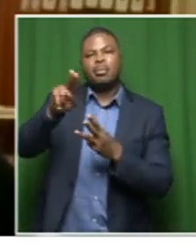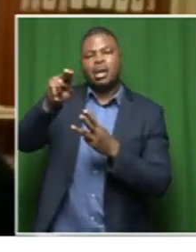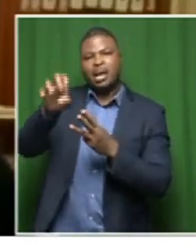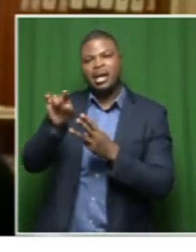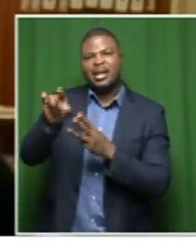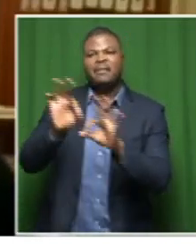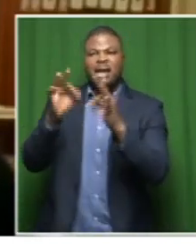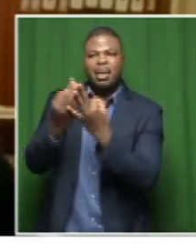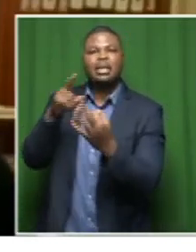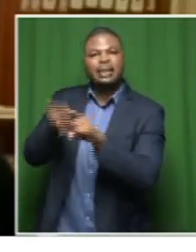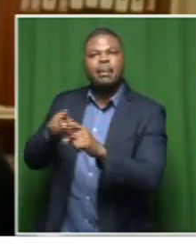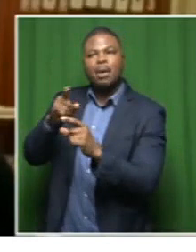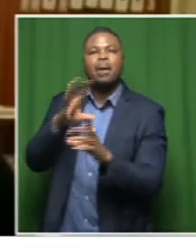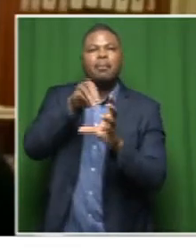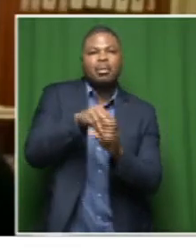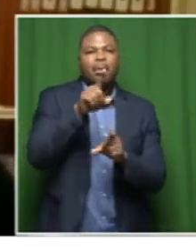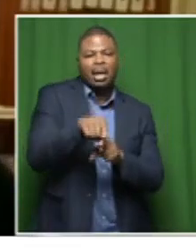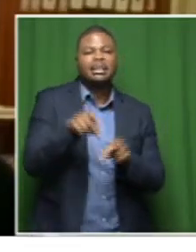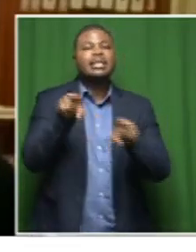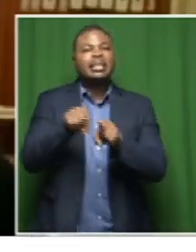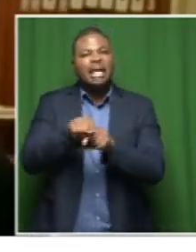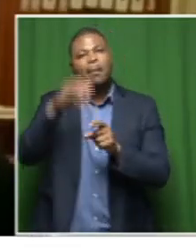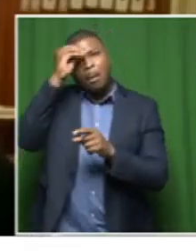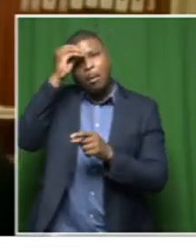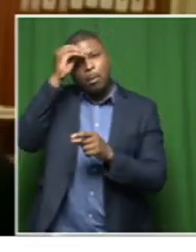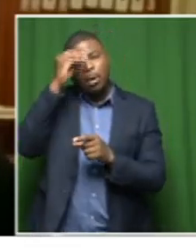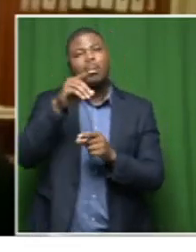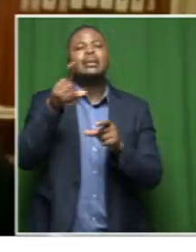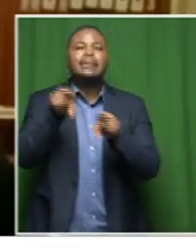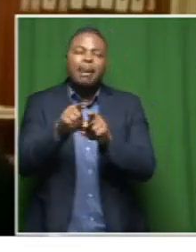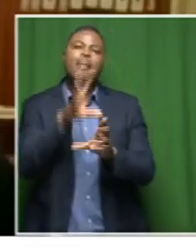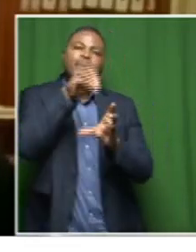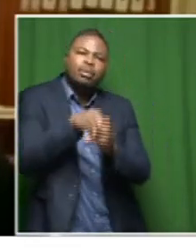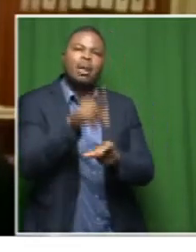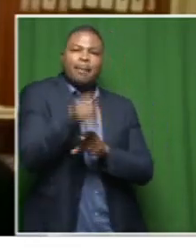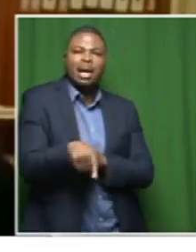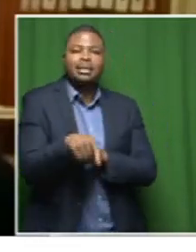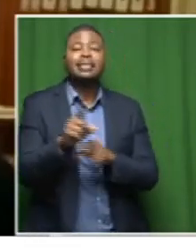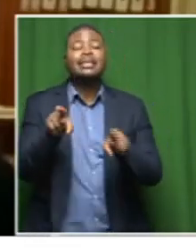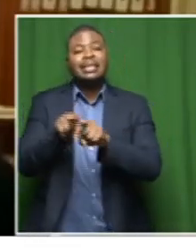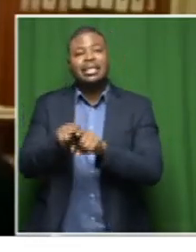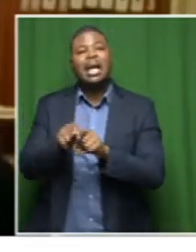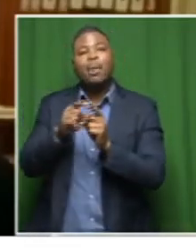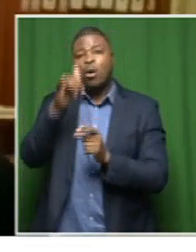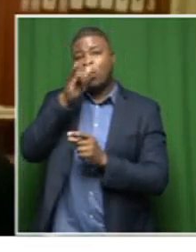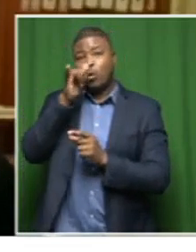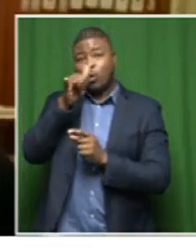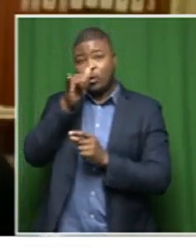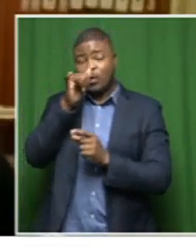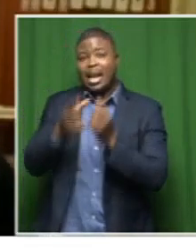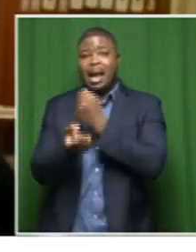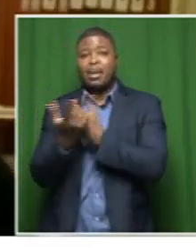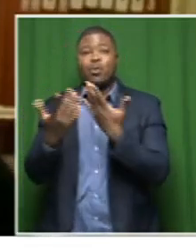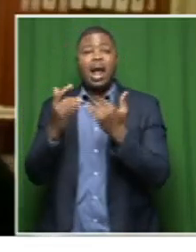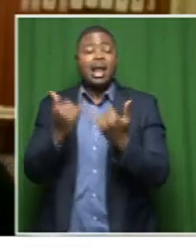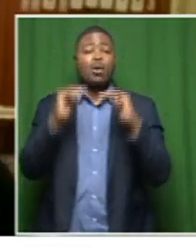2 policemen who died on the 13th of August, who I spoke about earlier when I spoke about the criminal case that's going on in the Northwest High Court.